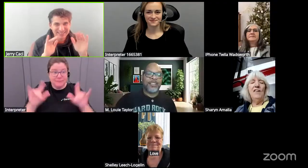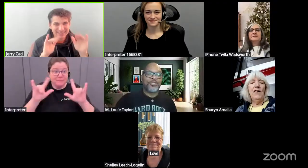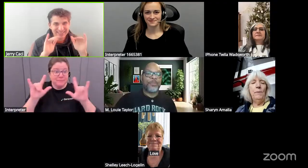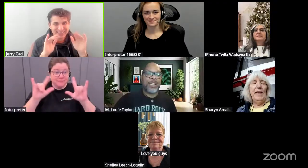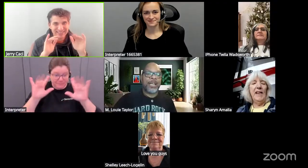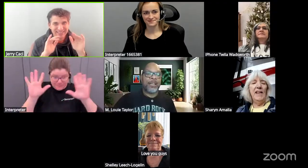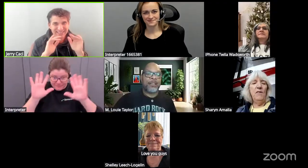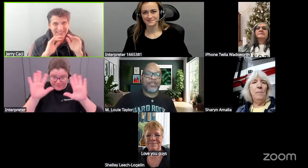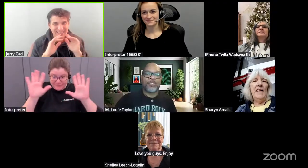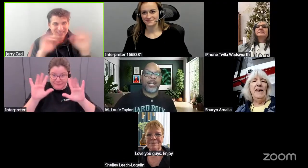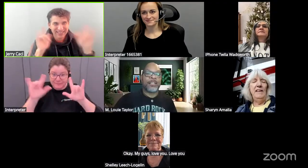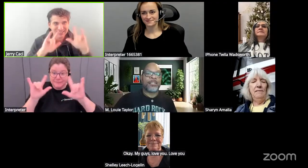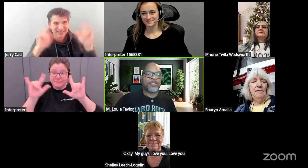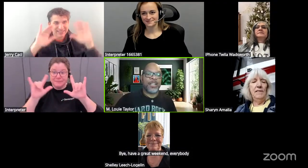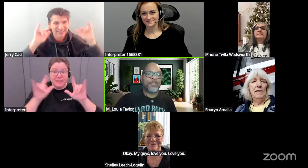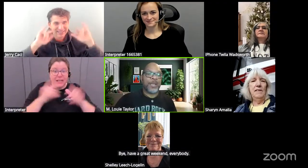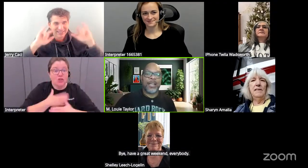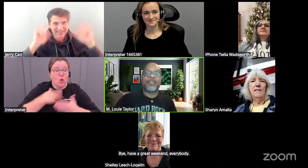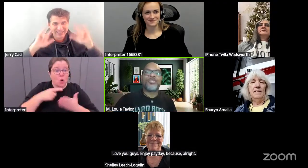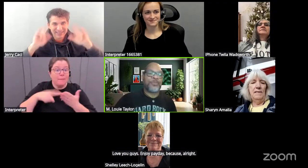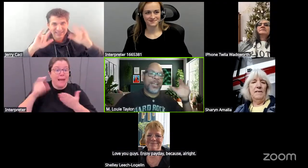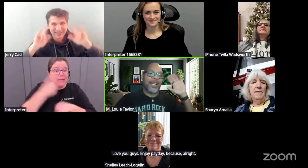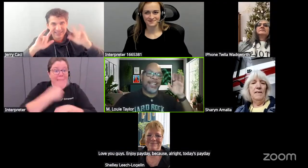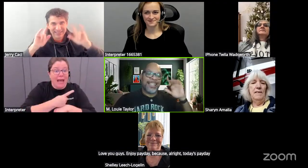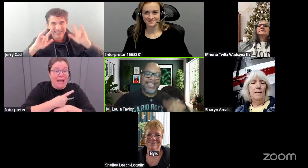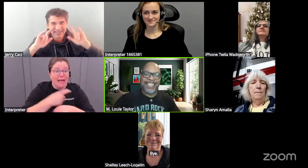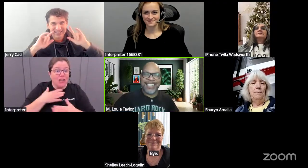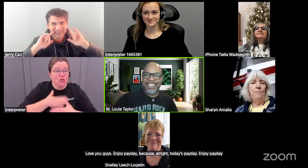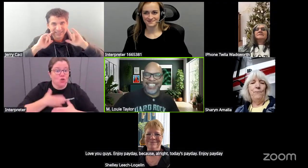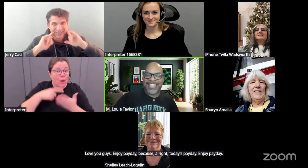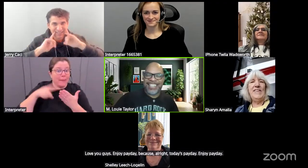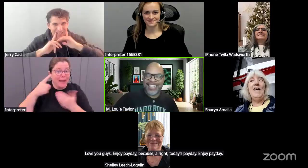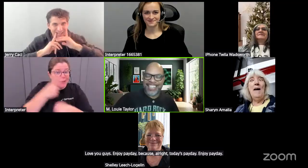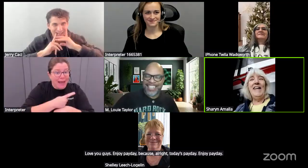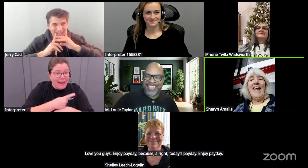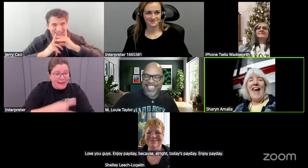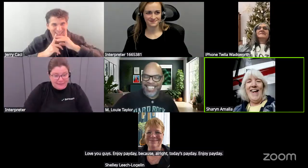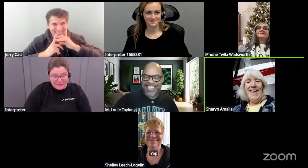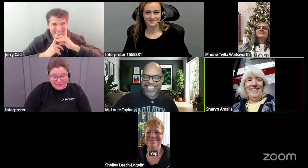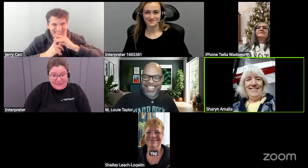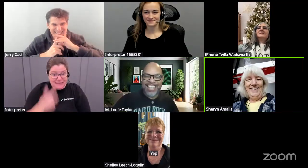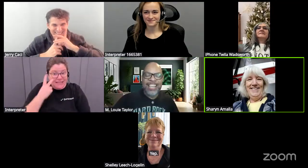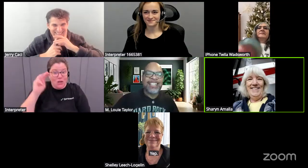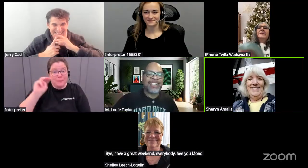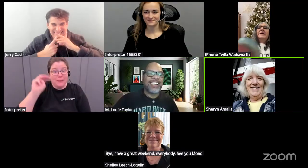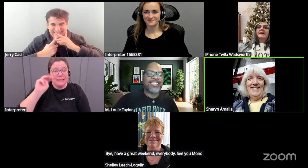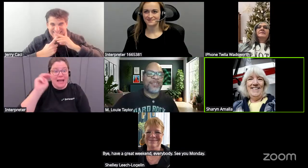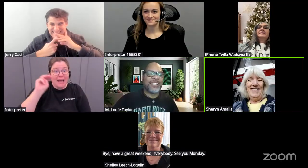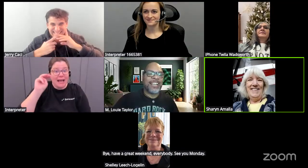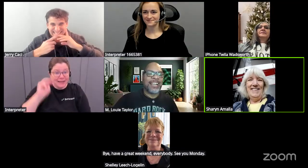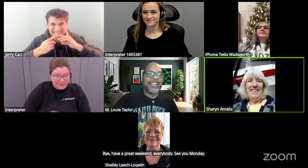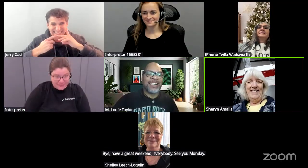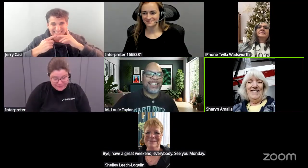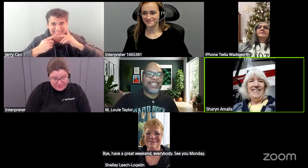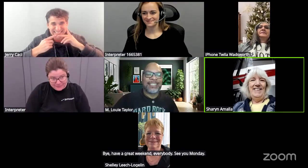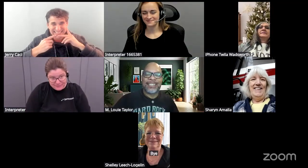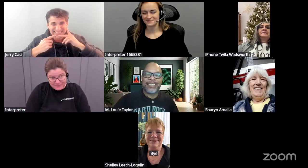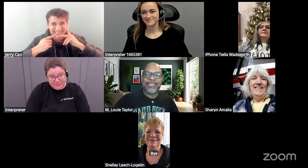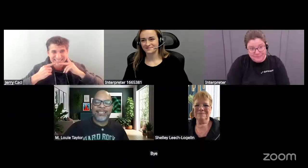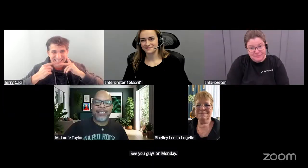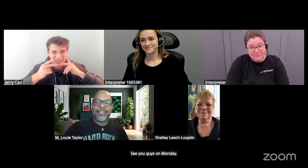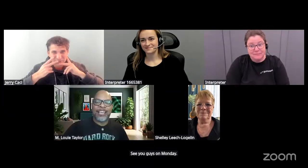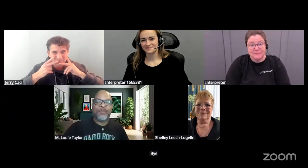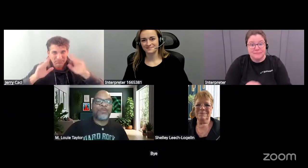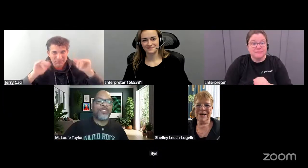Have a Love Enjoy great you. weekend, payday. everybody. Right. Today's payday. Enjoy payday. Yep. See you Monday. See you guys Bye-bye. on Monday.